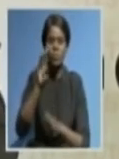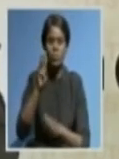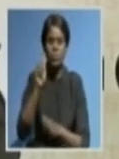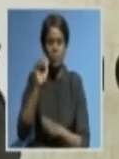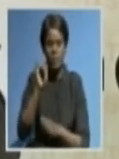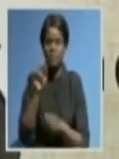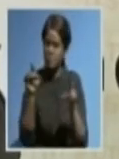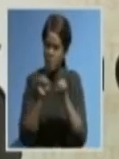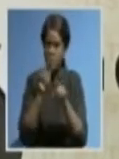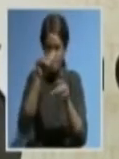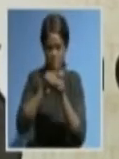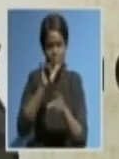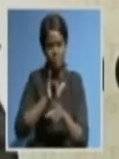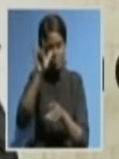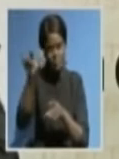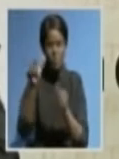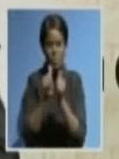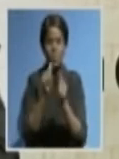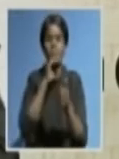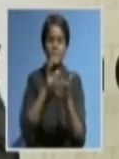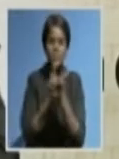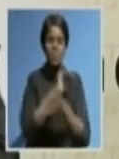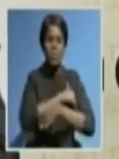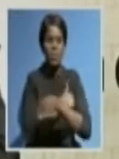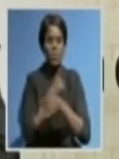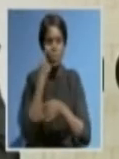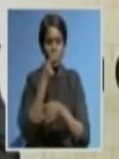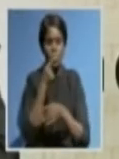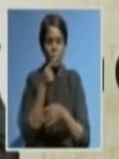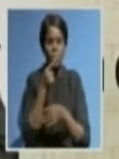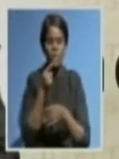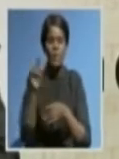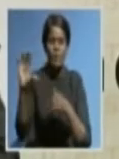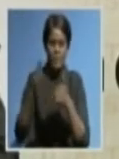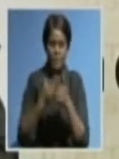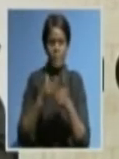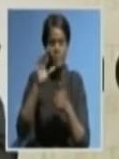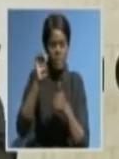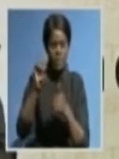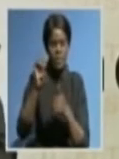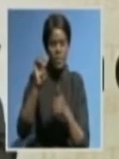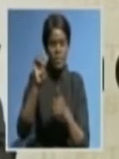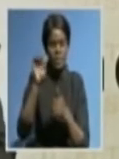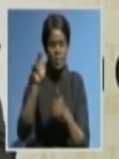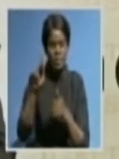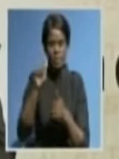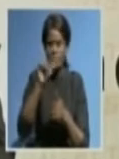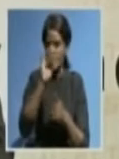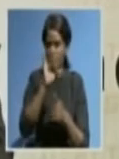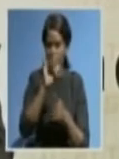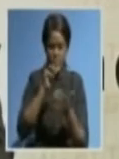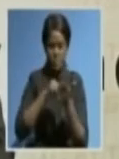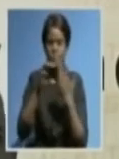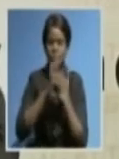flight with the cohort that came on EK713 Emirates flights on 18th March